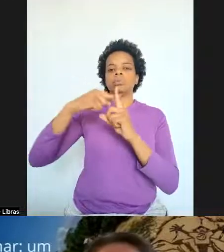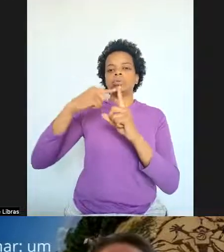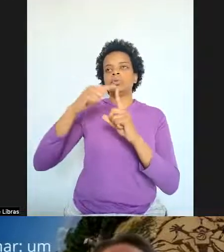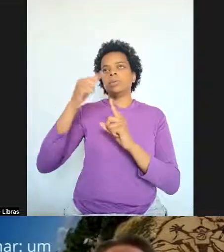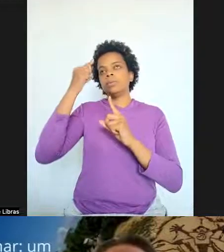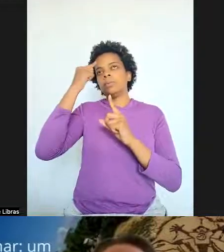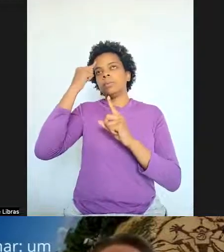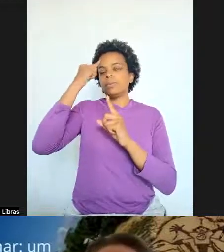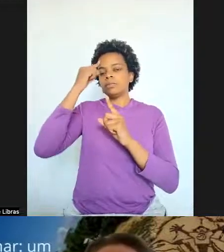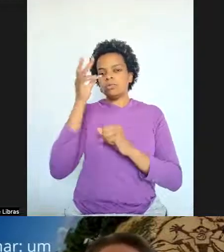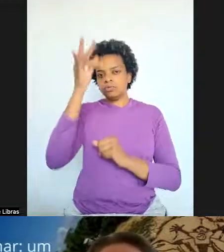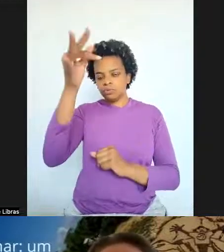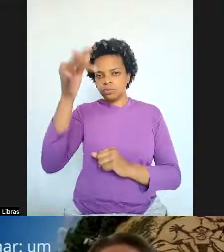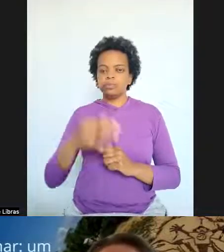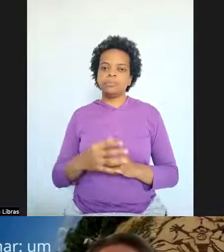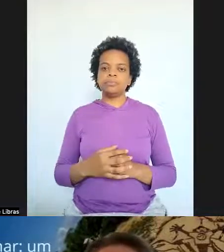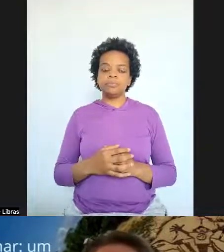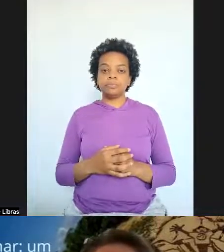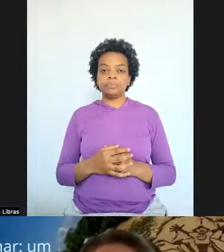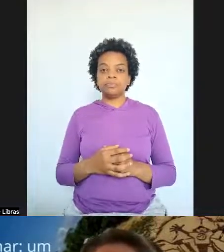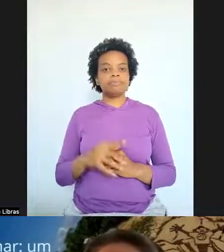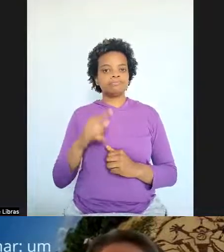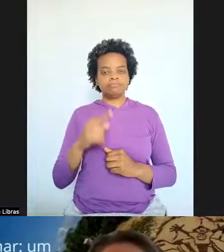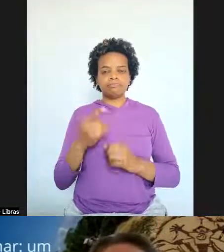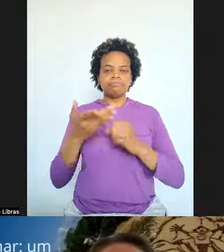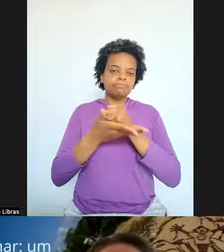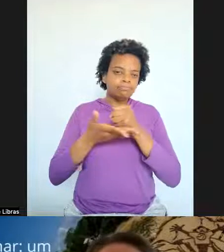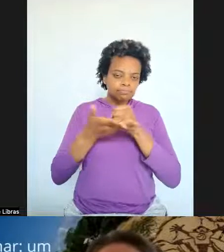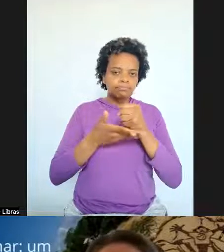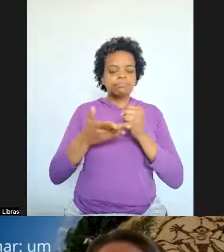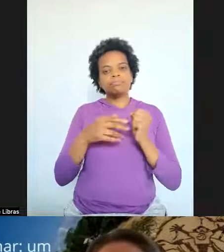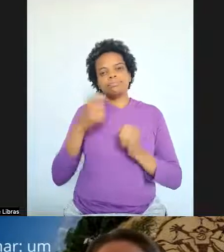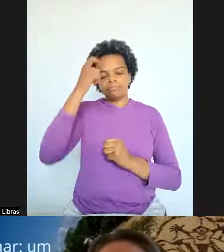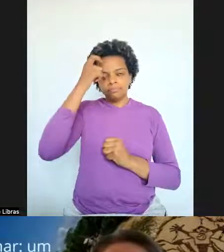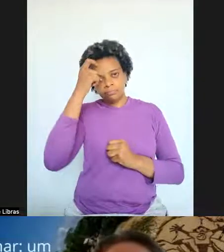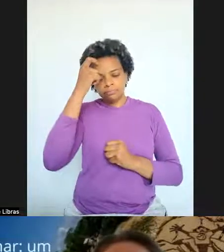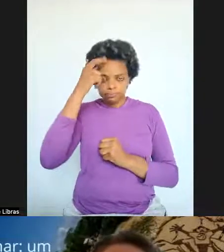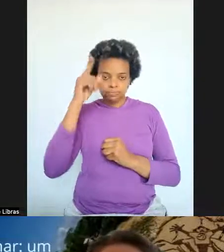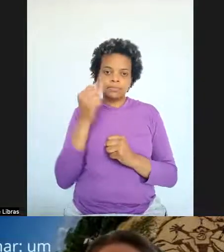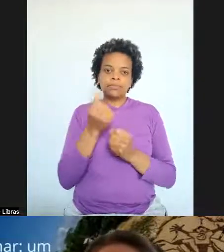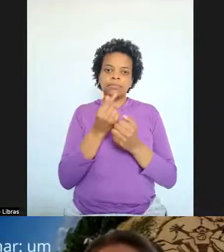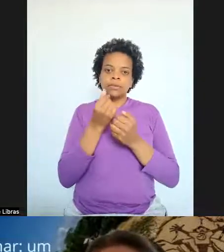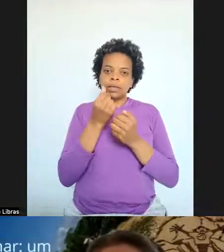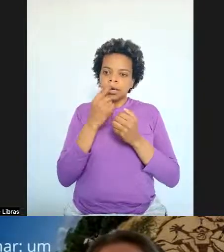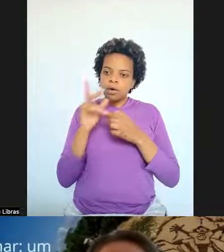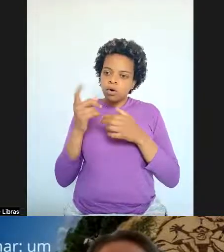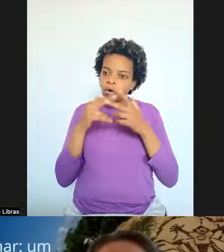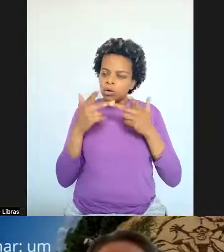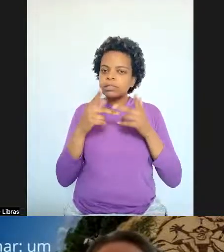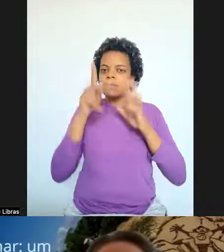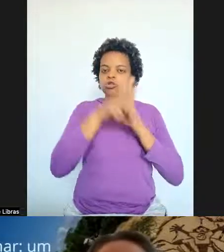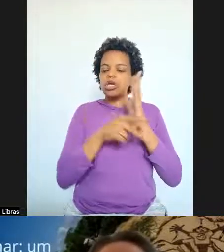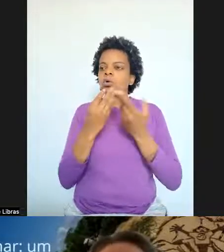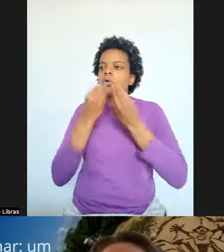social environmental impact. This axis bases on a constant search for